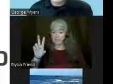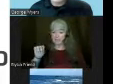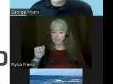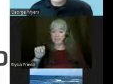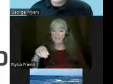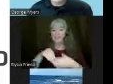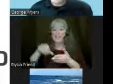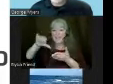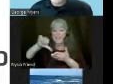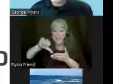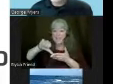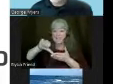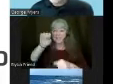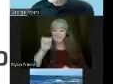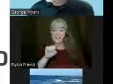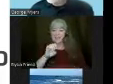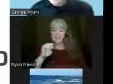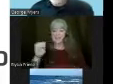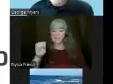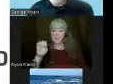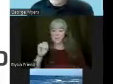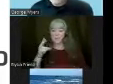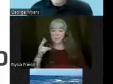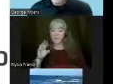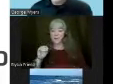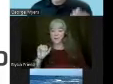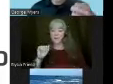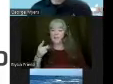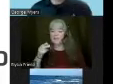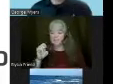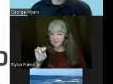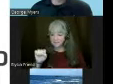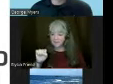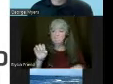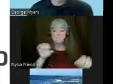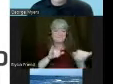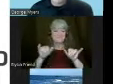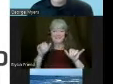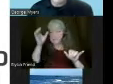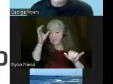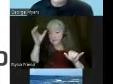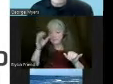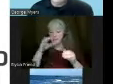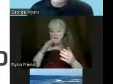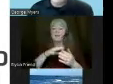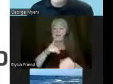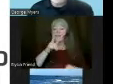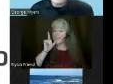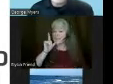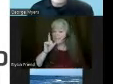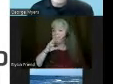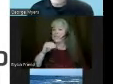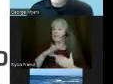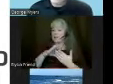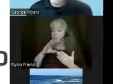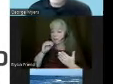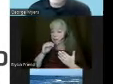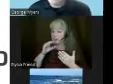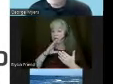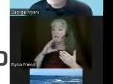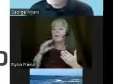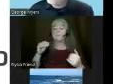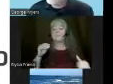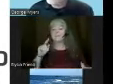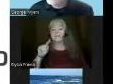in Athens in Southeast Ohio. Same sort of idea. We're going to have a lunch and learn there, and Tech Ambassadors Tanner Huff and